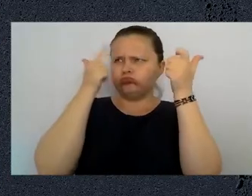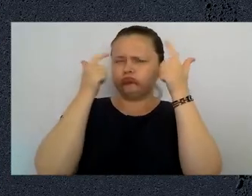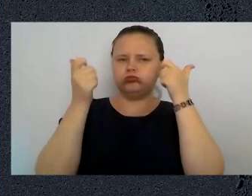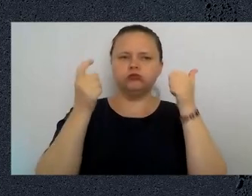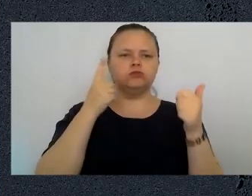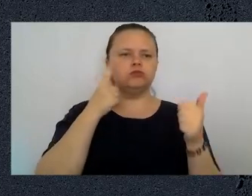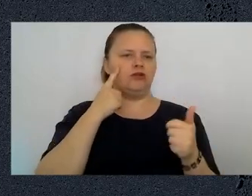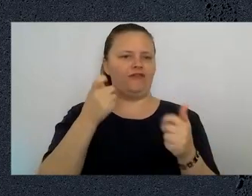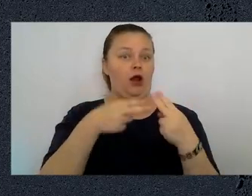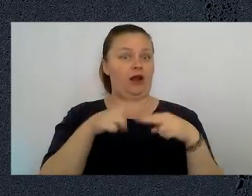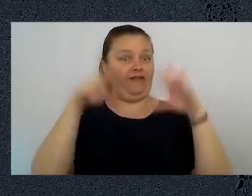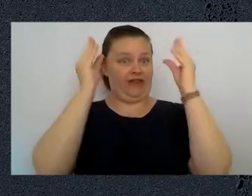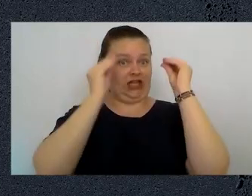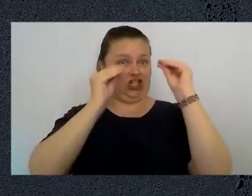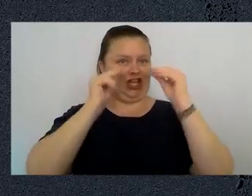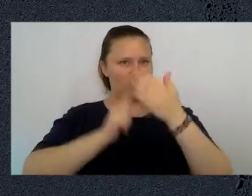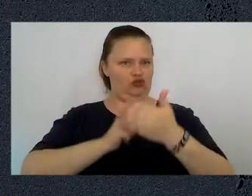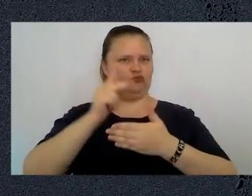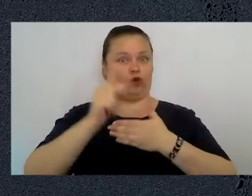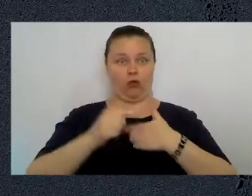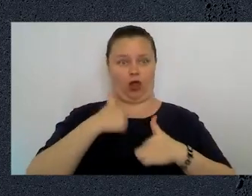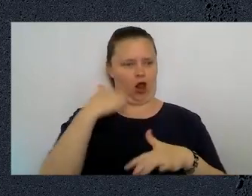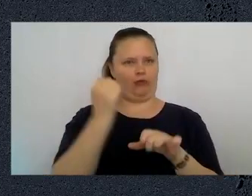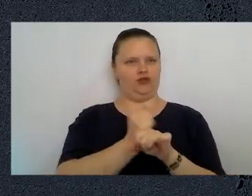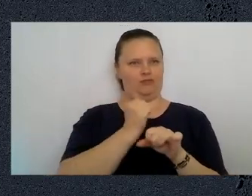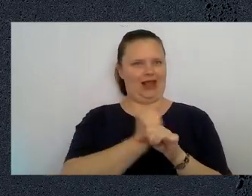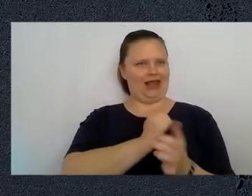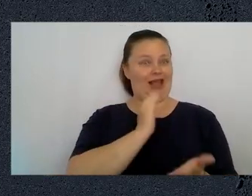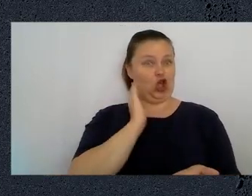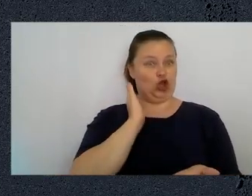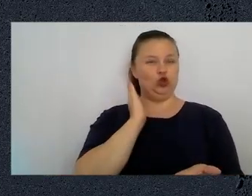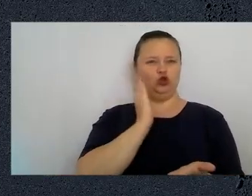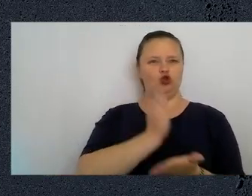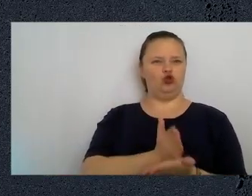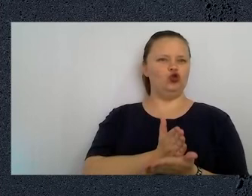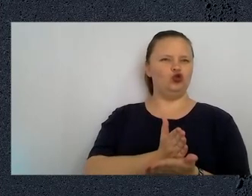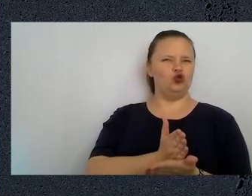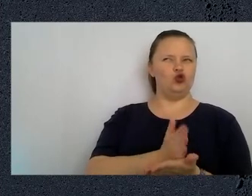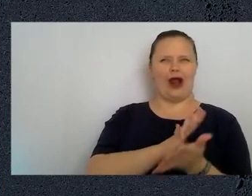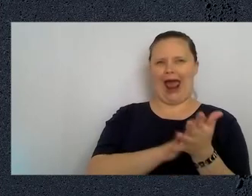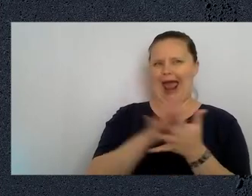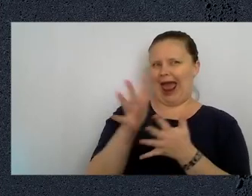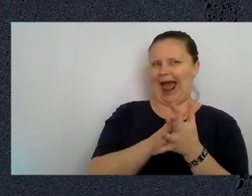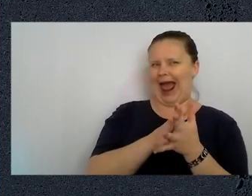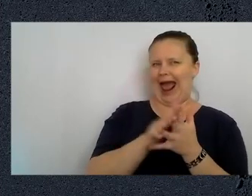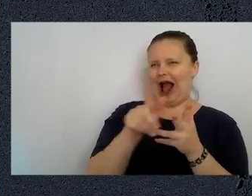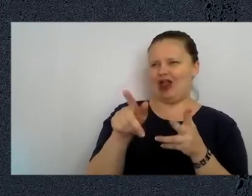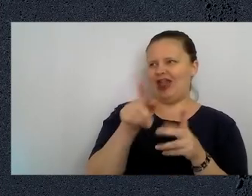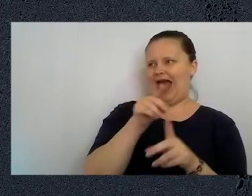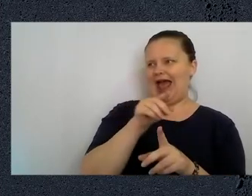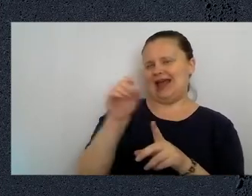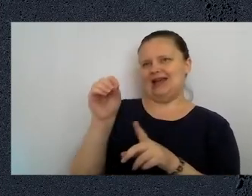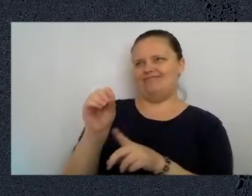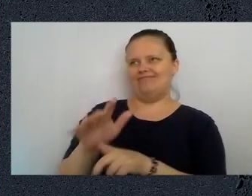education programs that I was creating were actually how they were changing people's way of